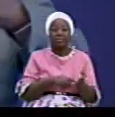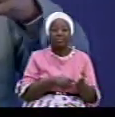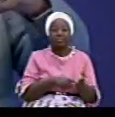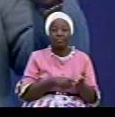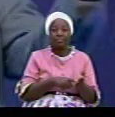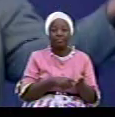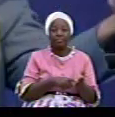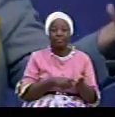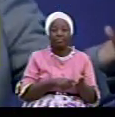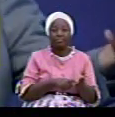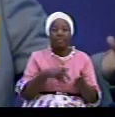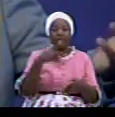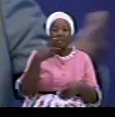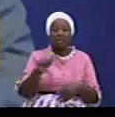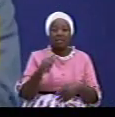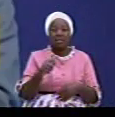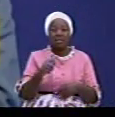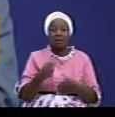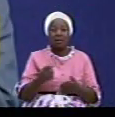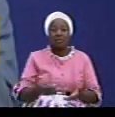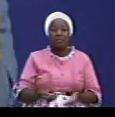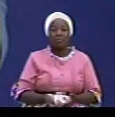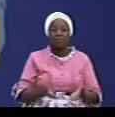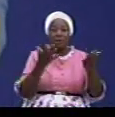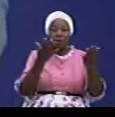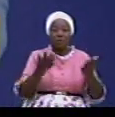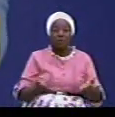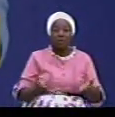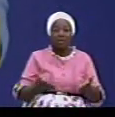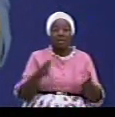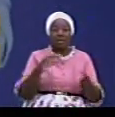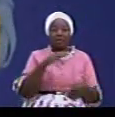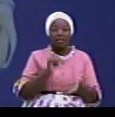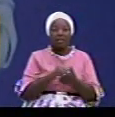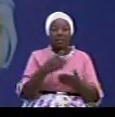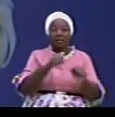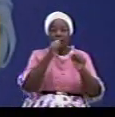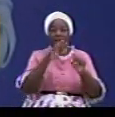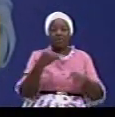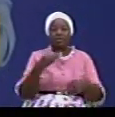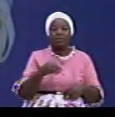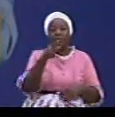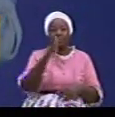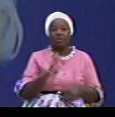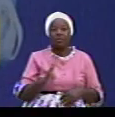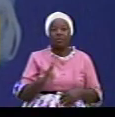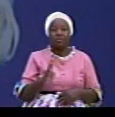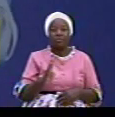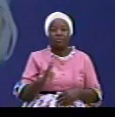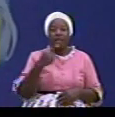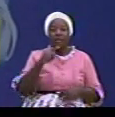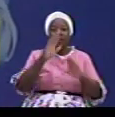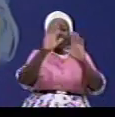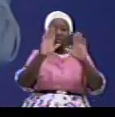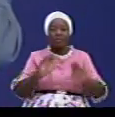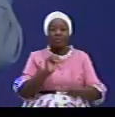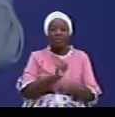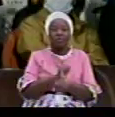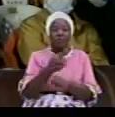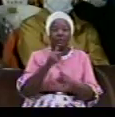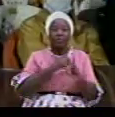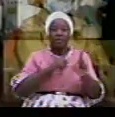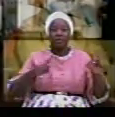they wait that the blessing of God, the miracle of the